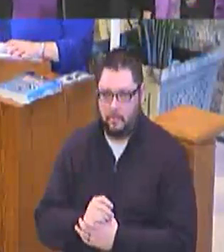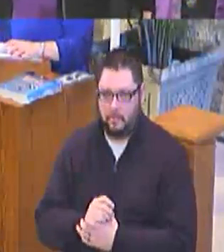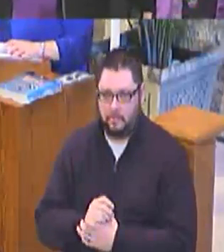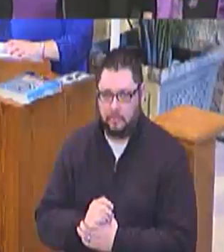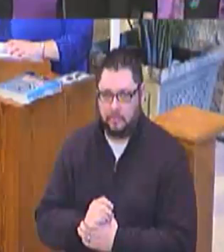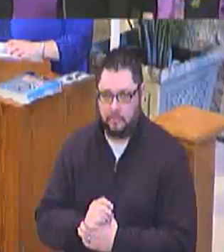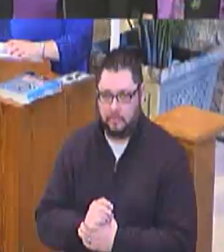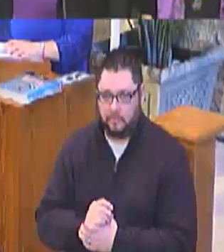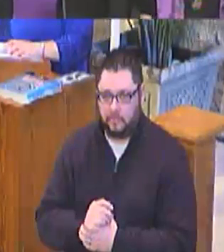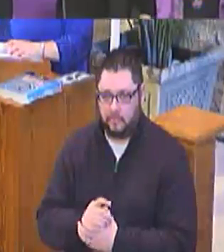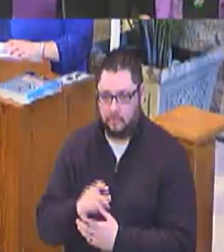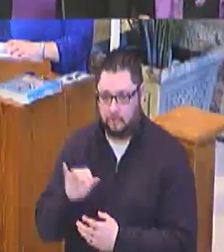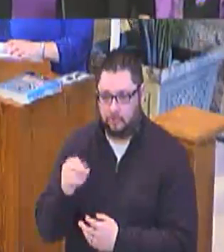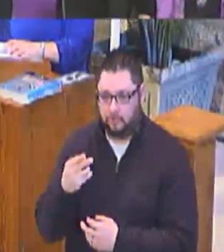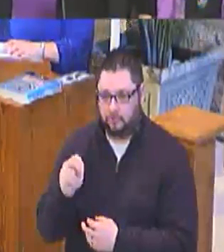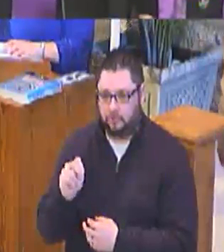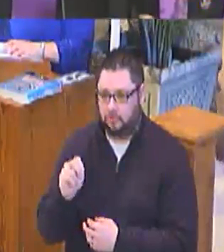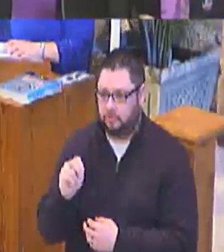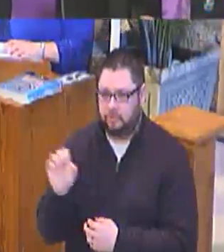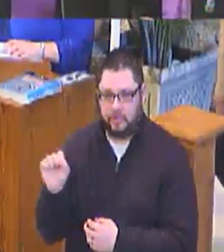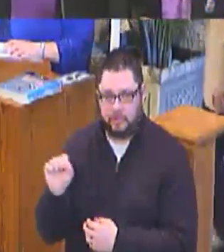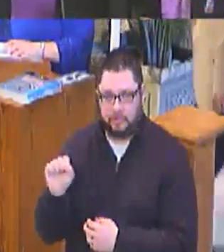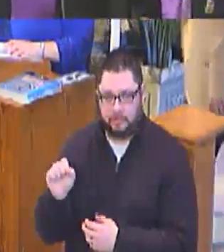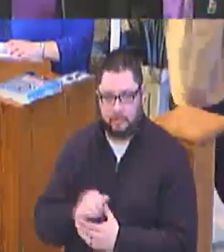For Hospitality, John Sotham.